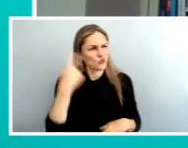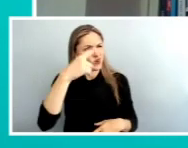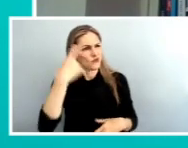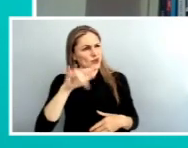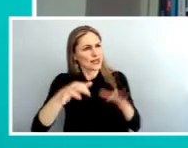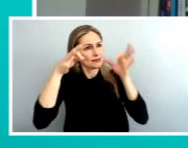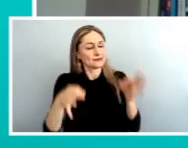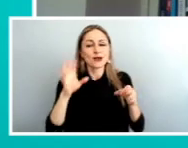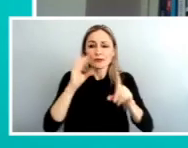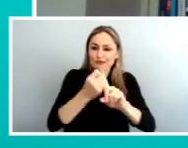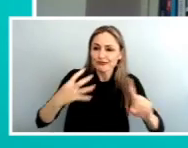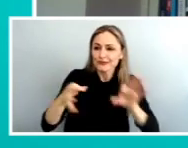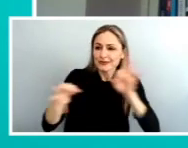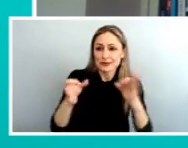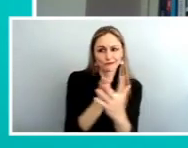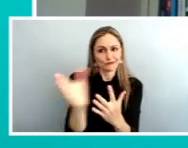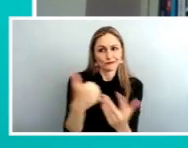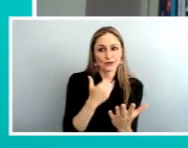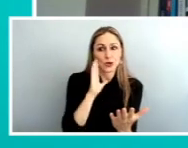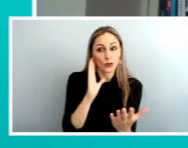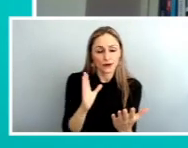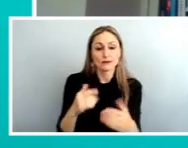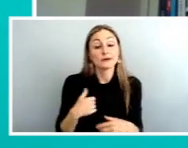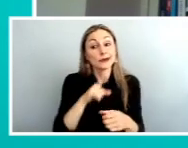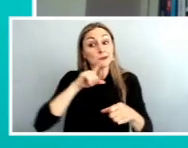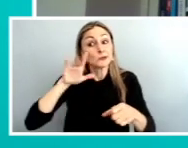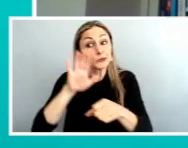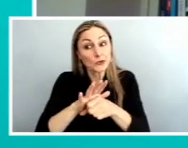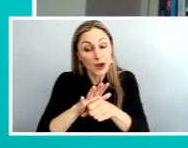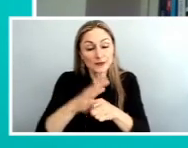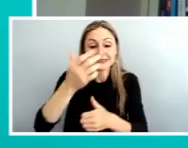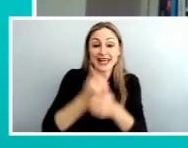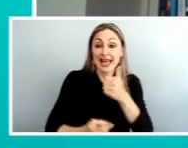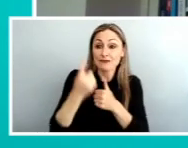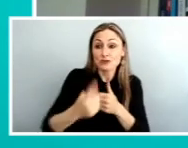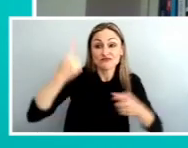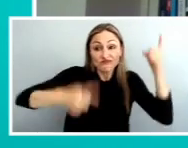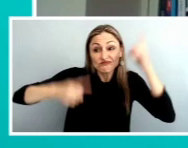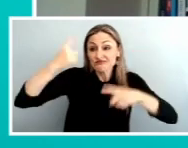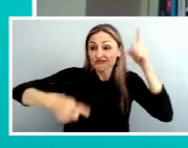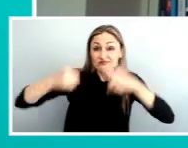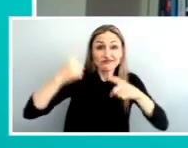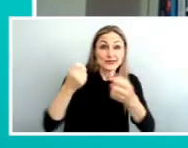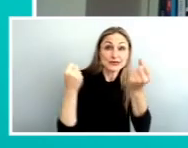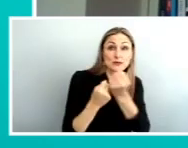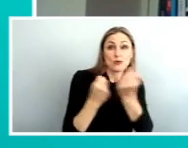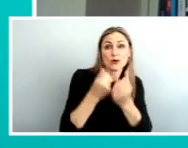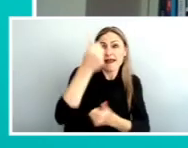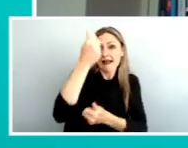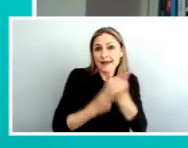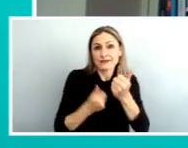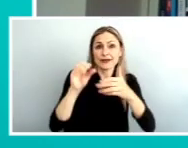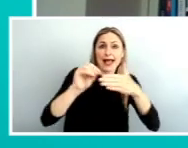While it's not possible to promise that everyone will be on board with each and every outcome,